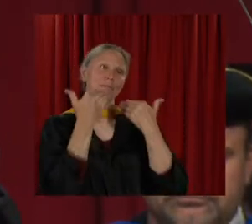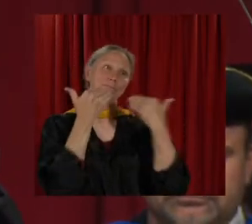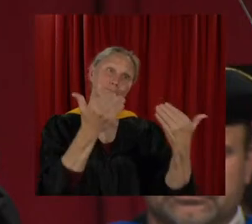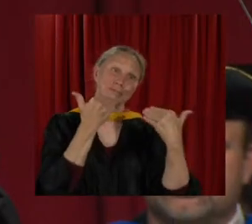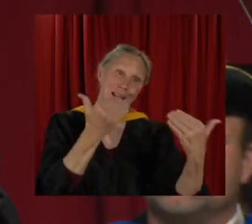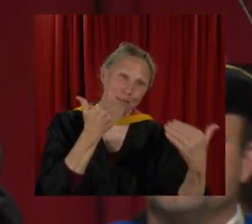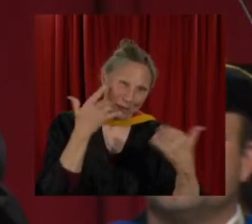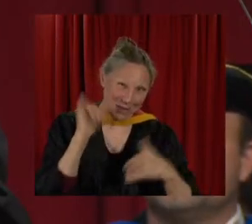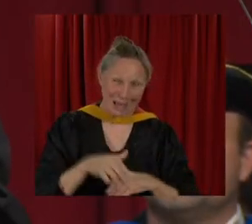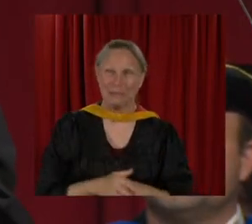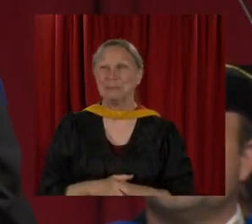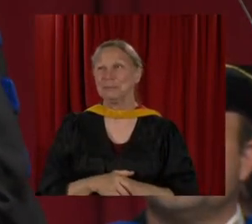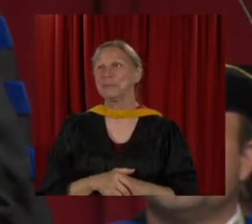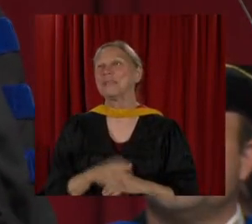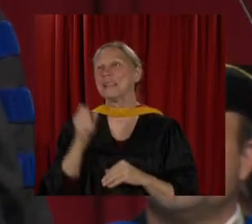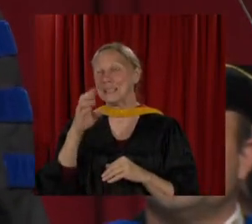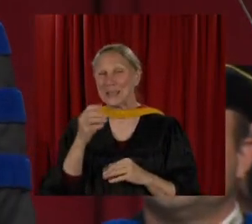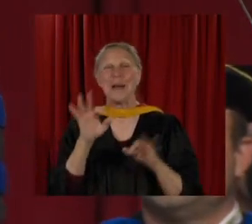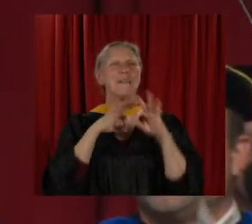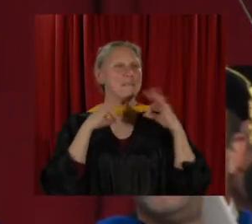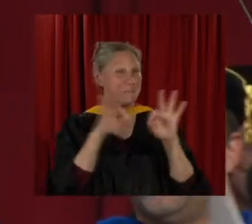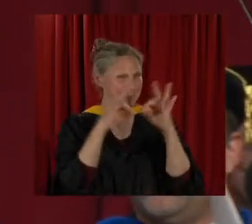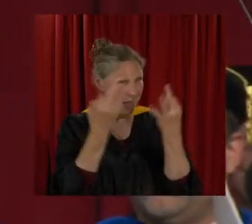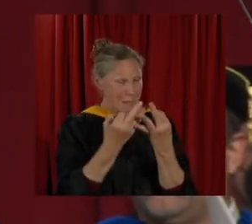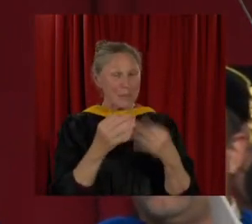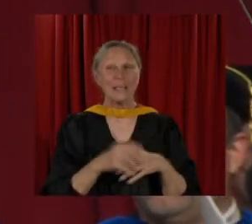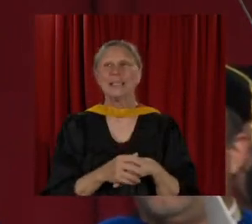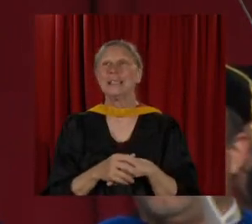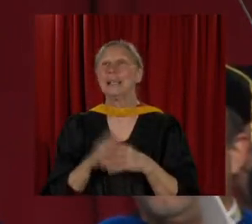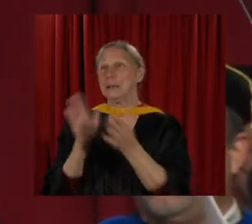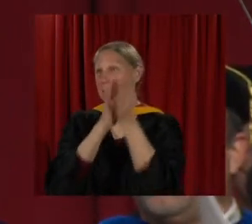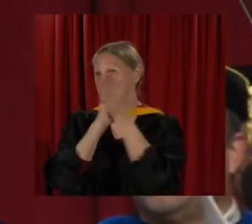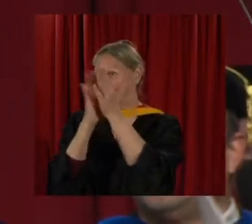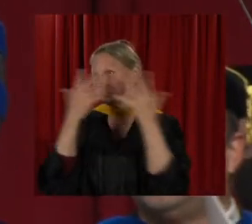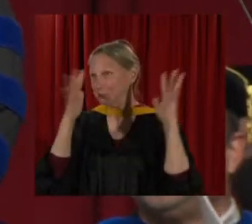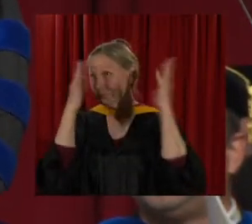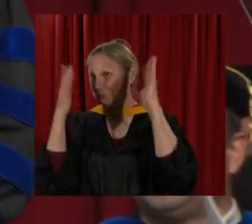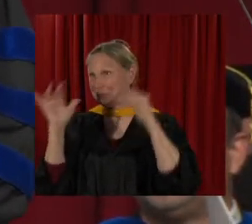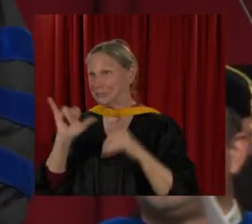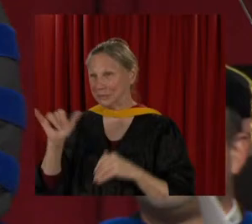awfully grateful. So let's give the families a round of applause.